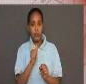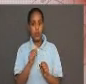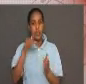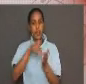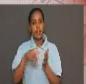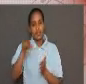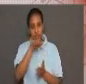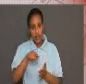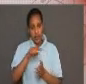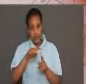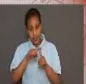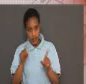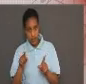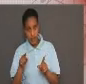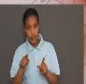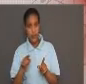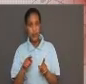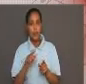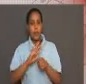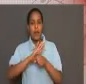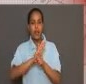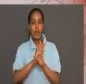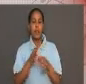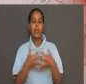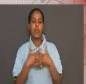recycled, except as packing material.